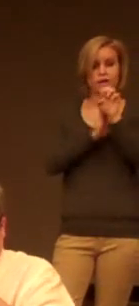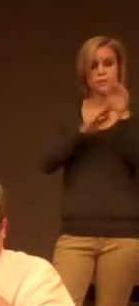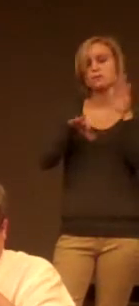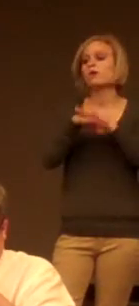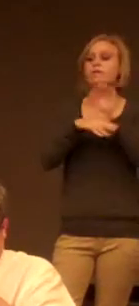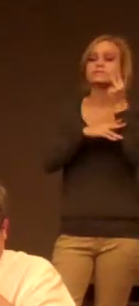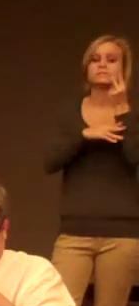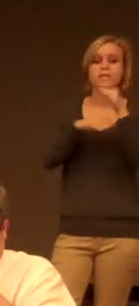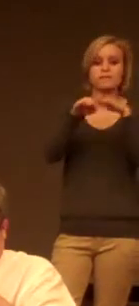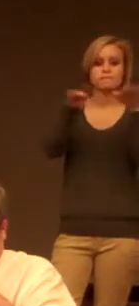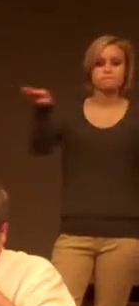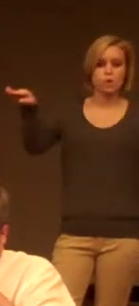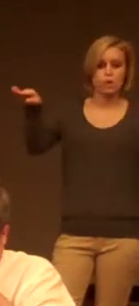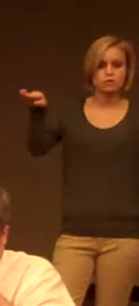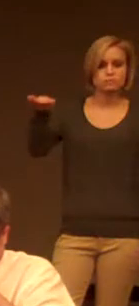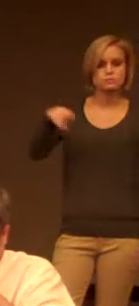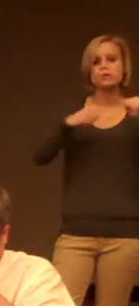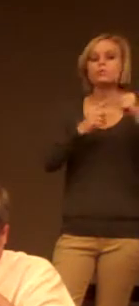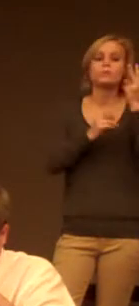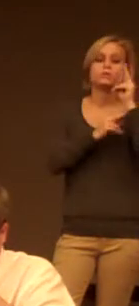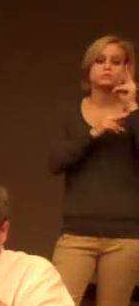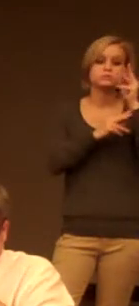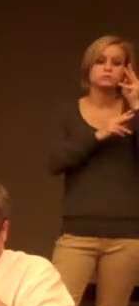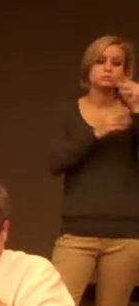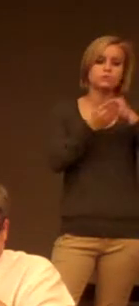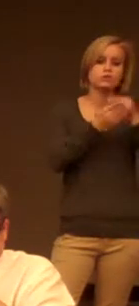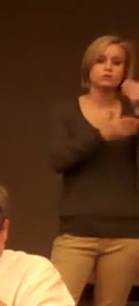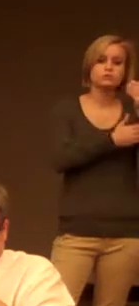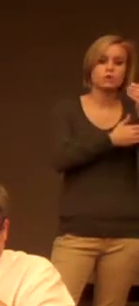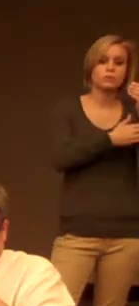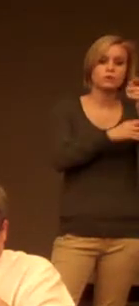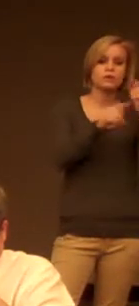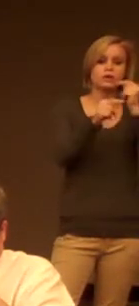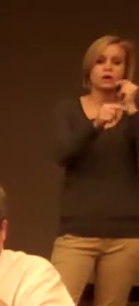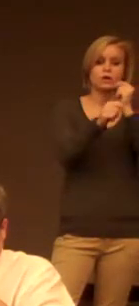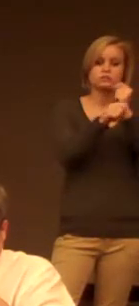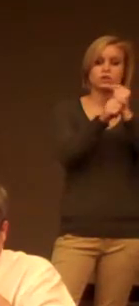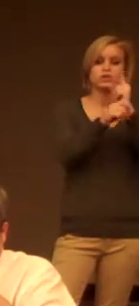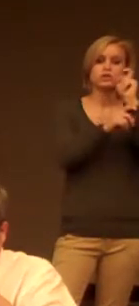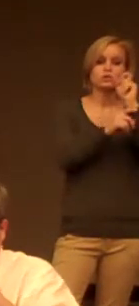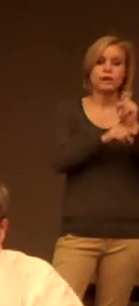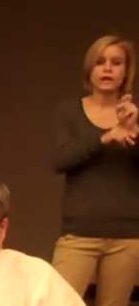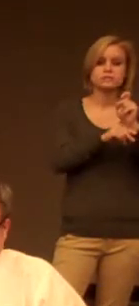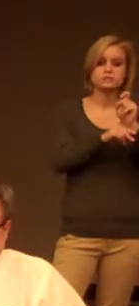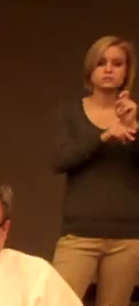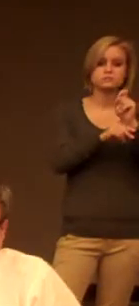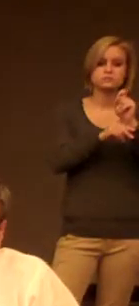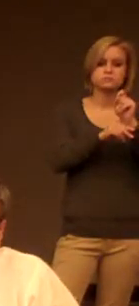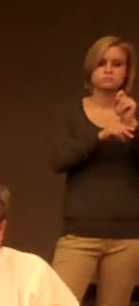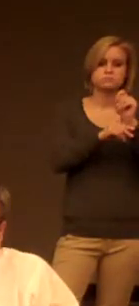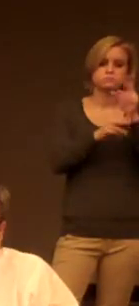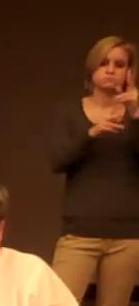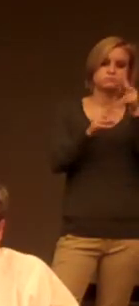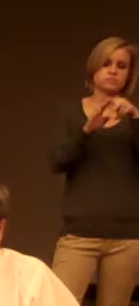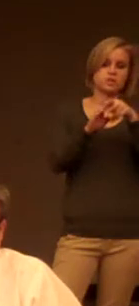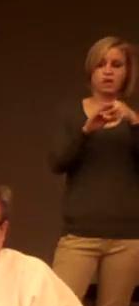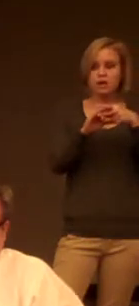Third. When you sold him the truck, you had to cut the truck down so it fit on the engine.